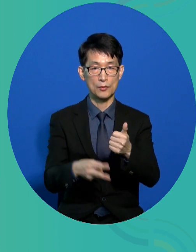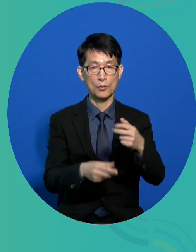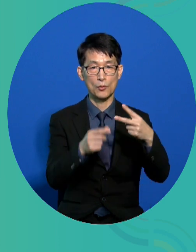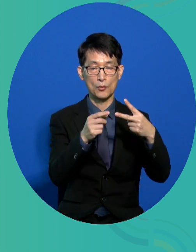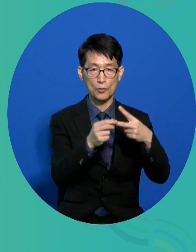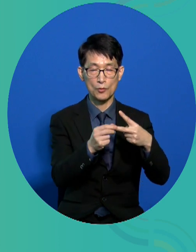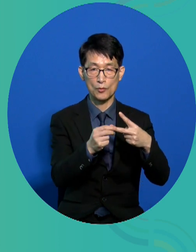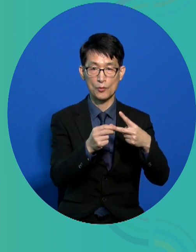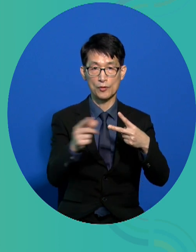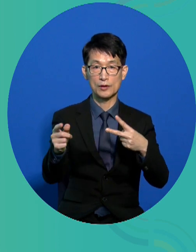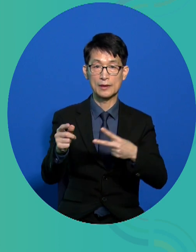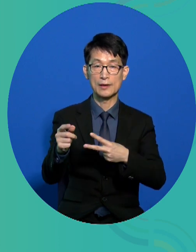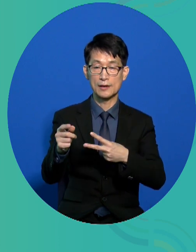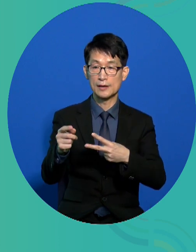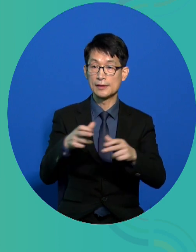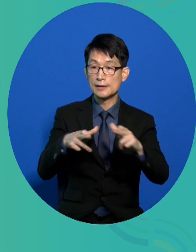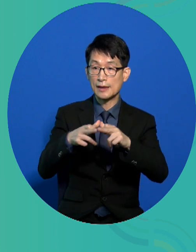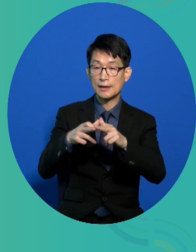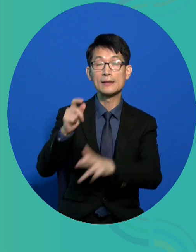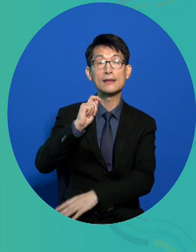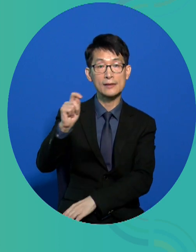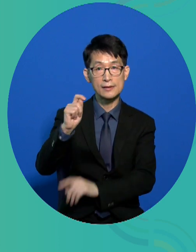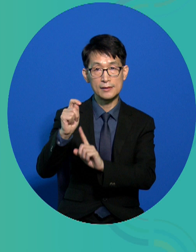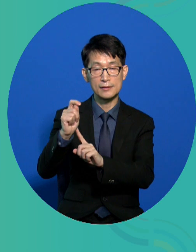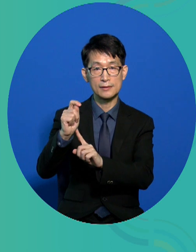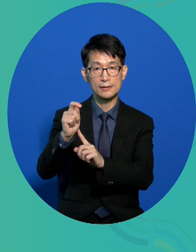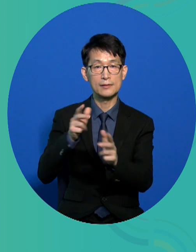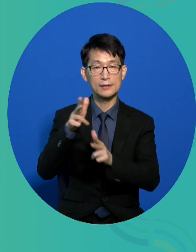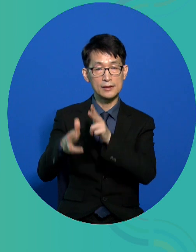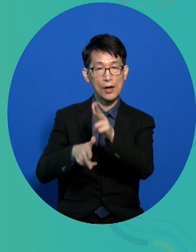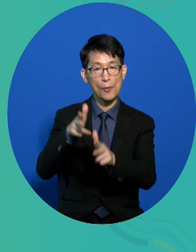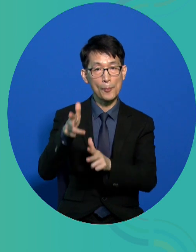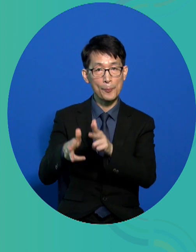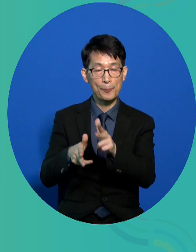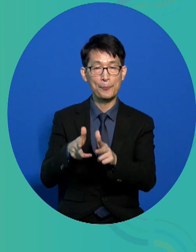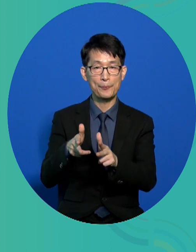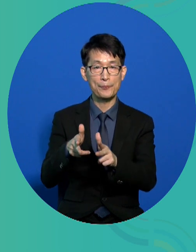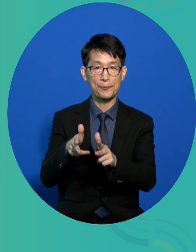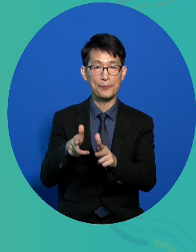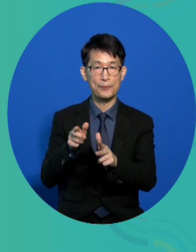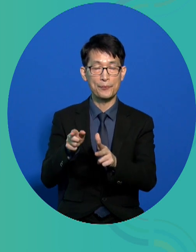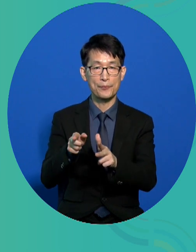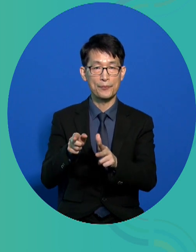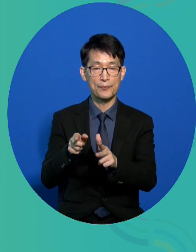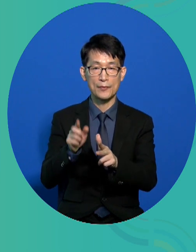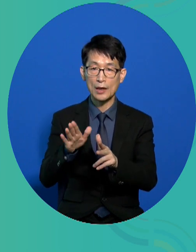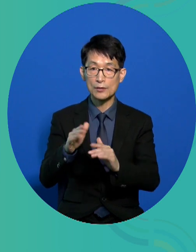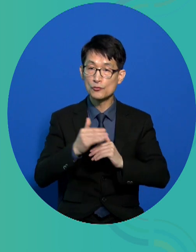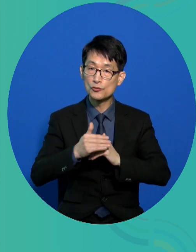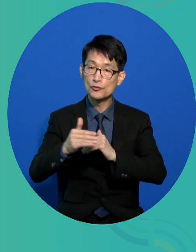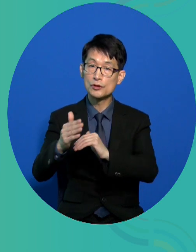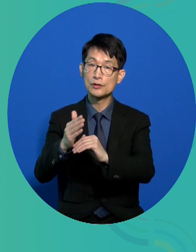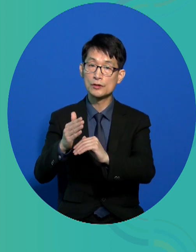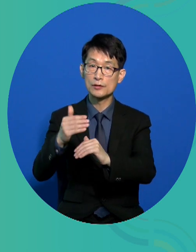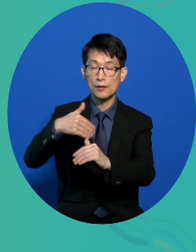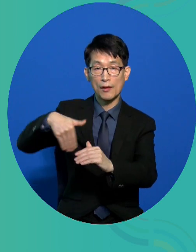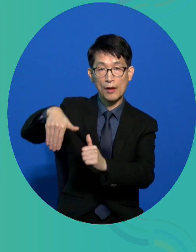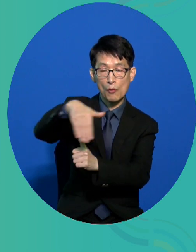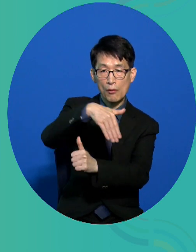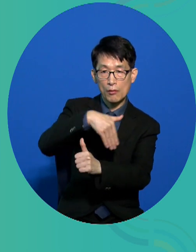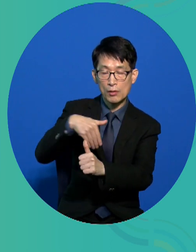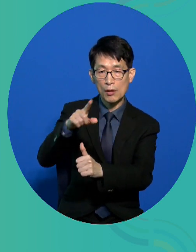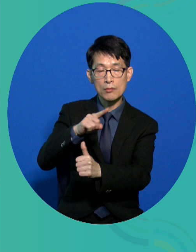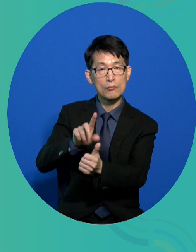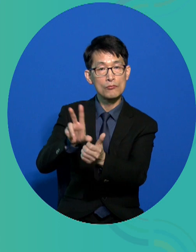medical mobility service, and anything call